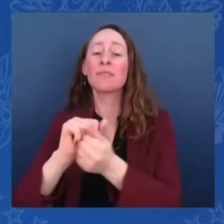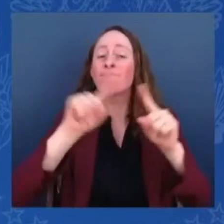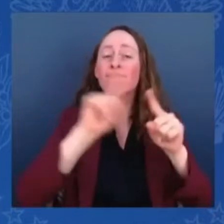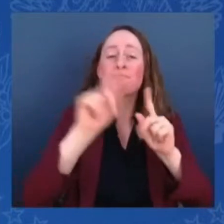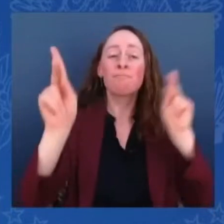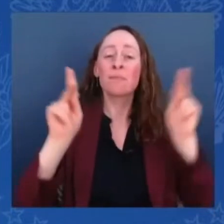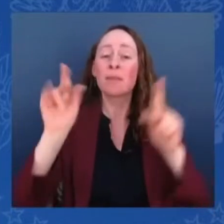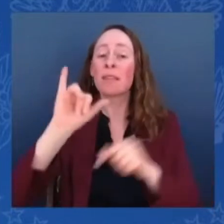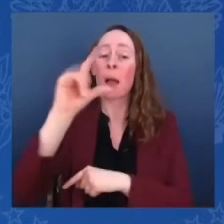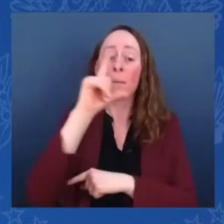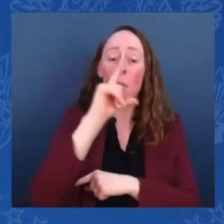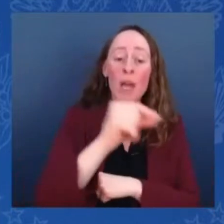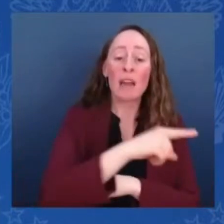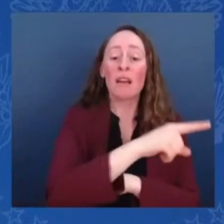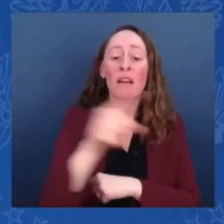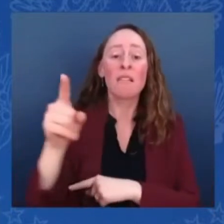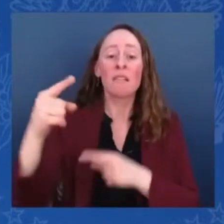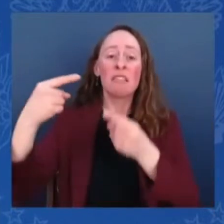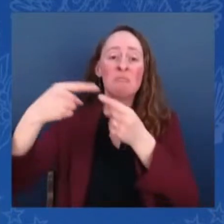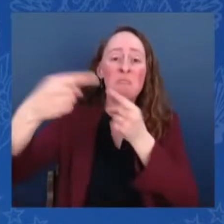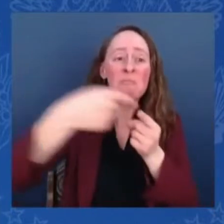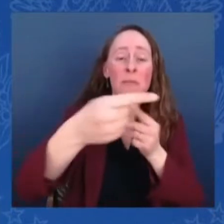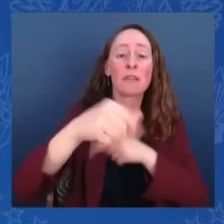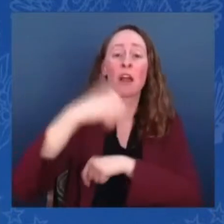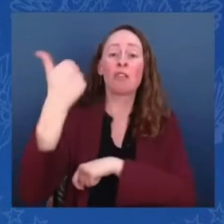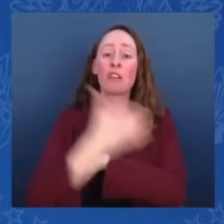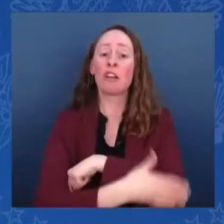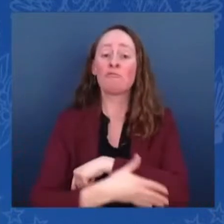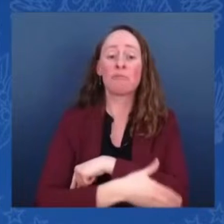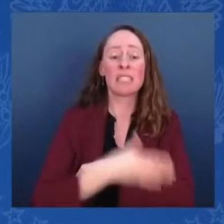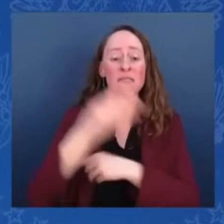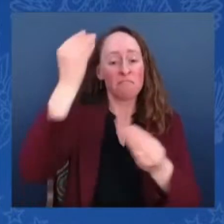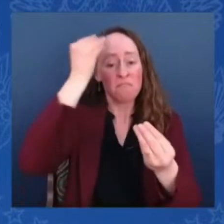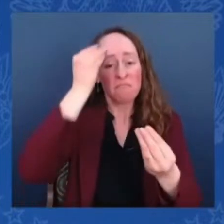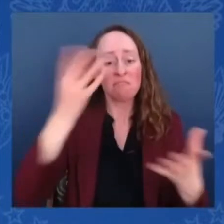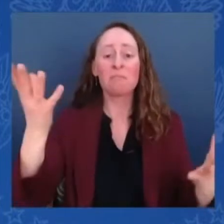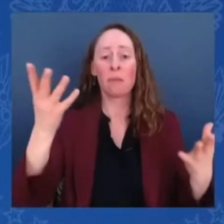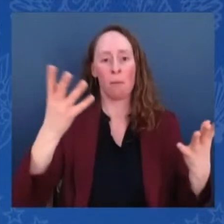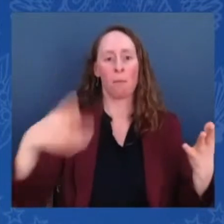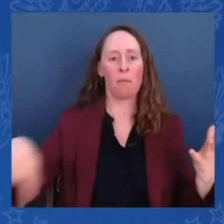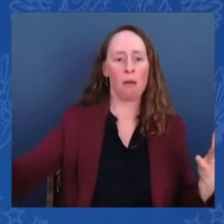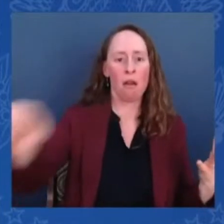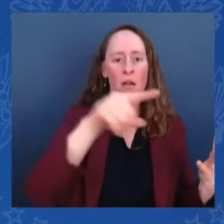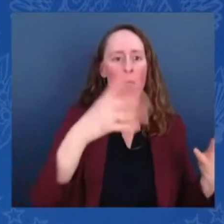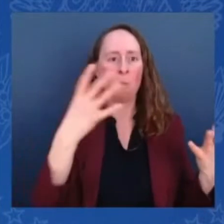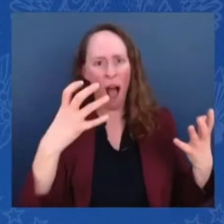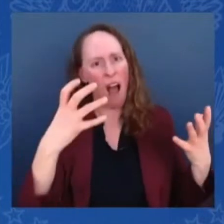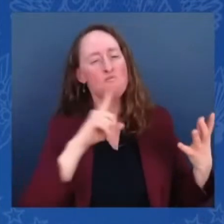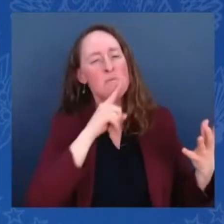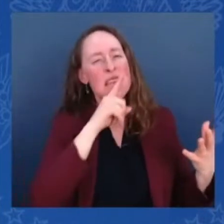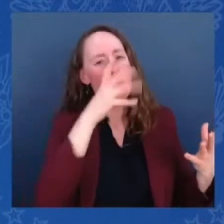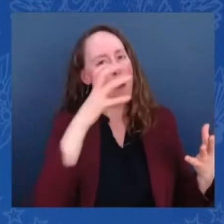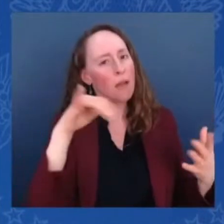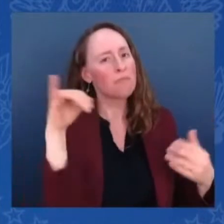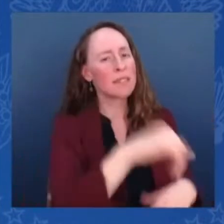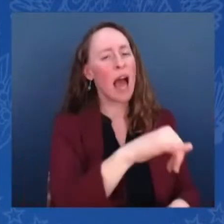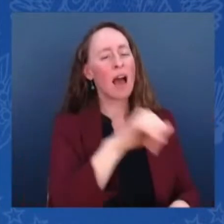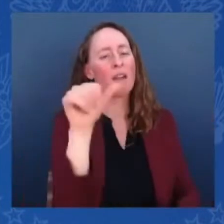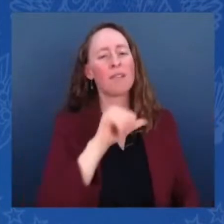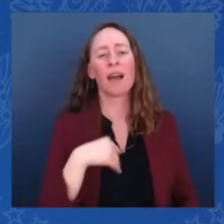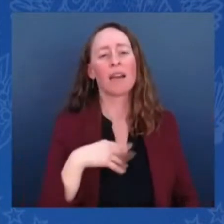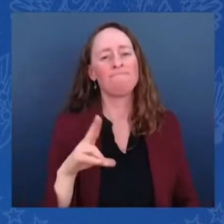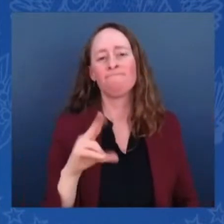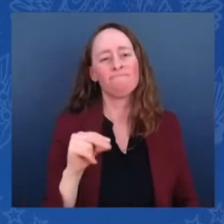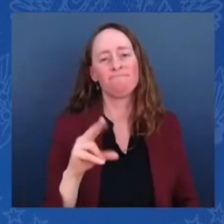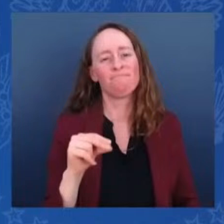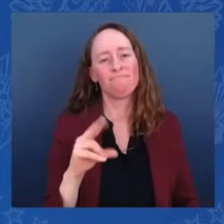more than seeing us to continue to be tied down in Afghanistan for another decade. For all those reasons,